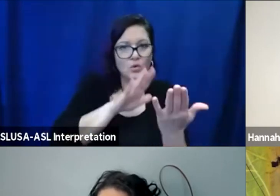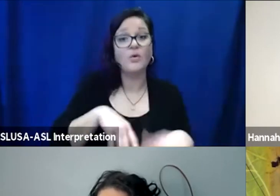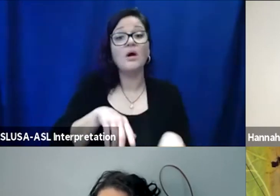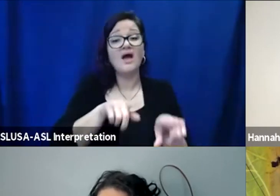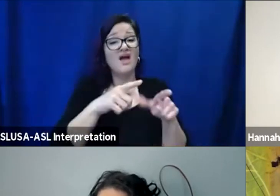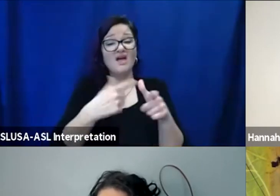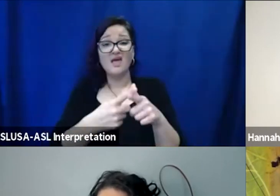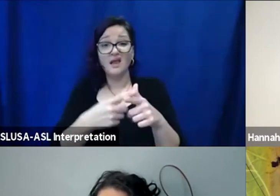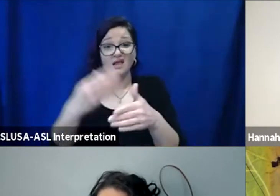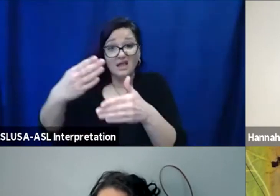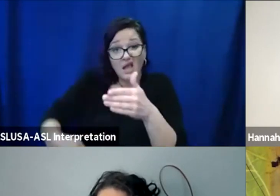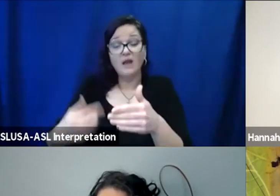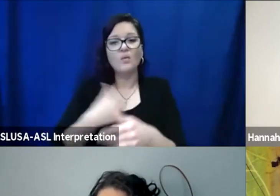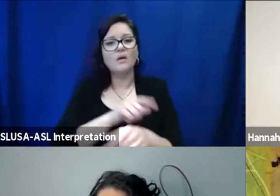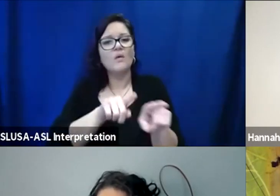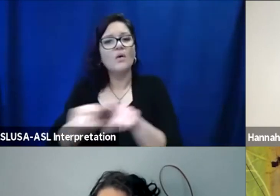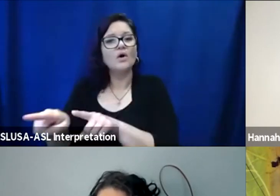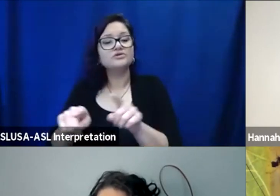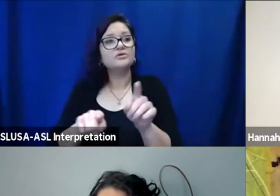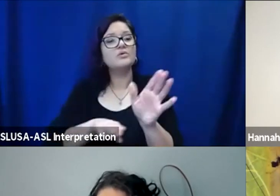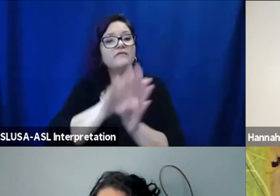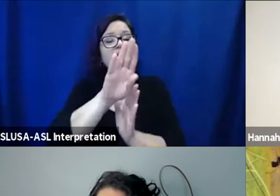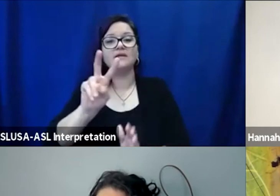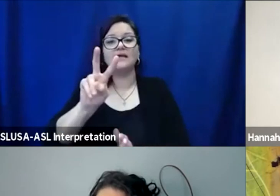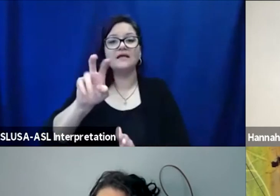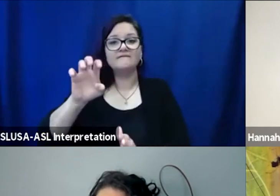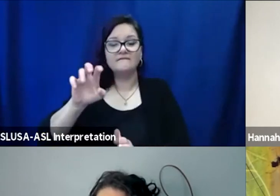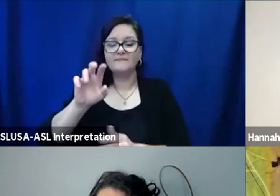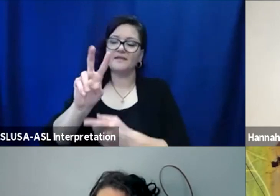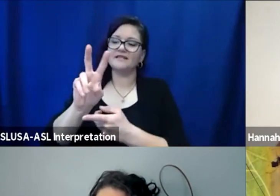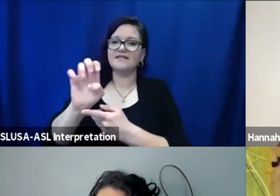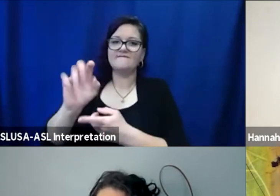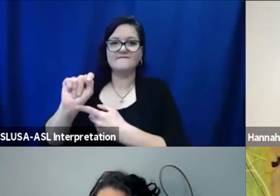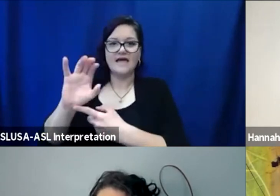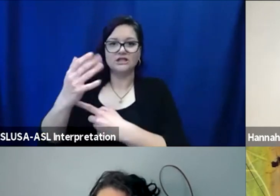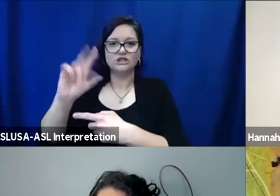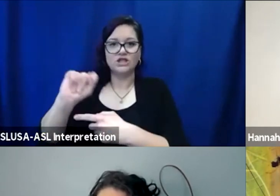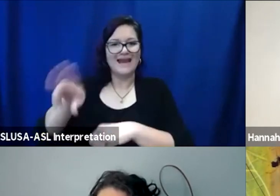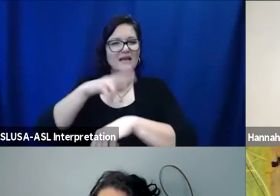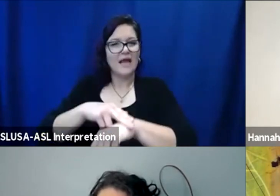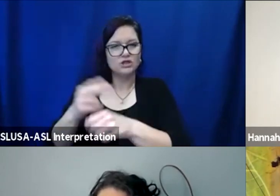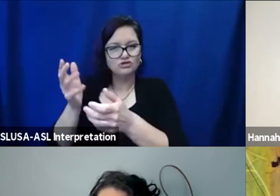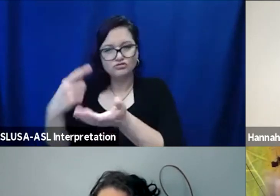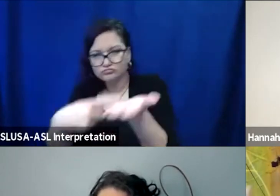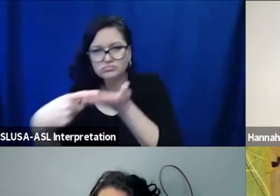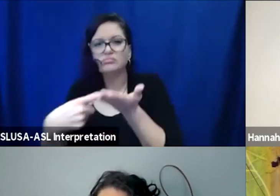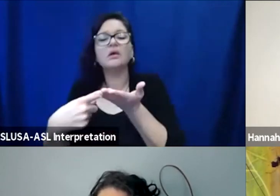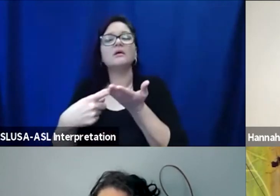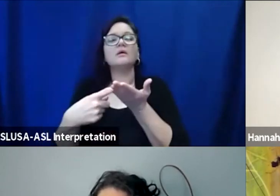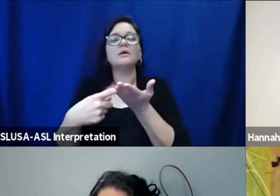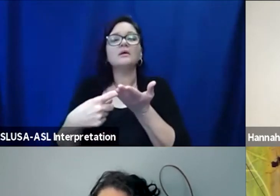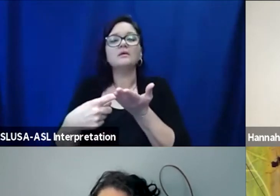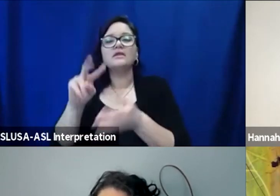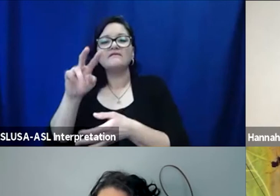we also developed our Vet Chat, which is kind of a national conversation. And there were members of the veteran community